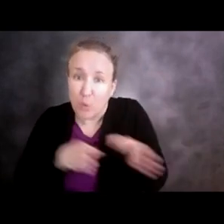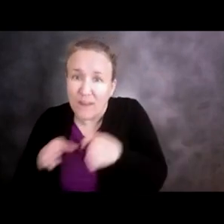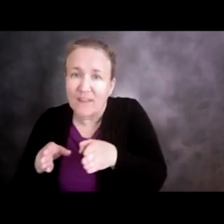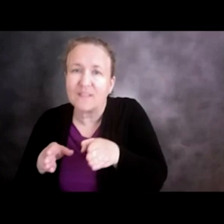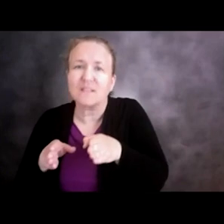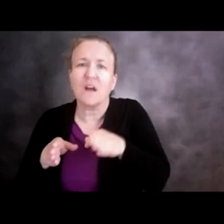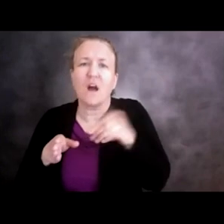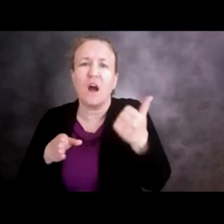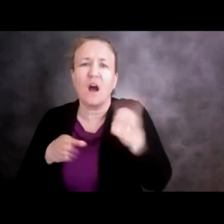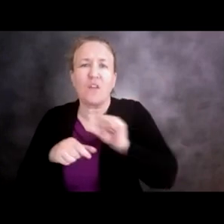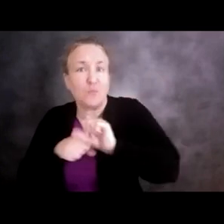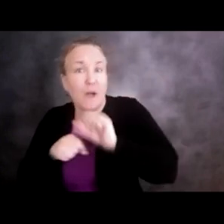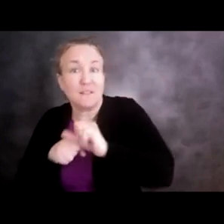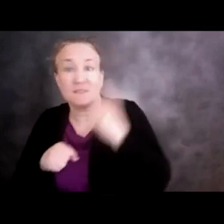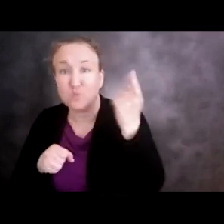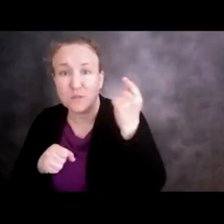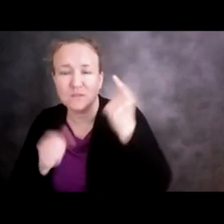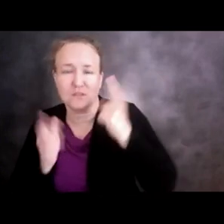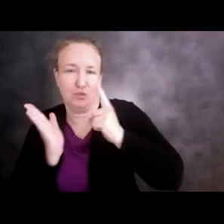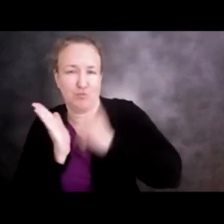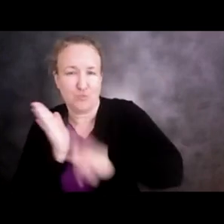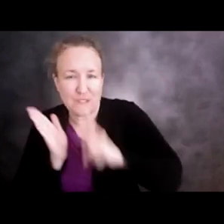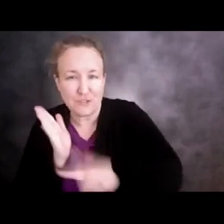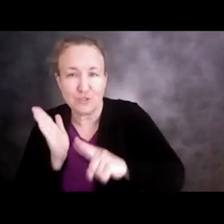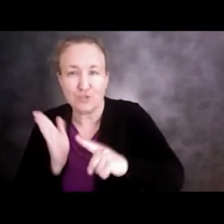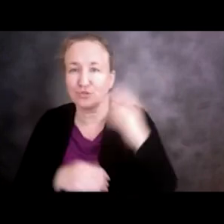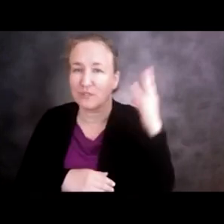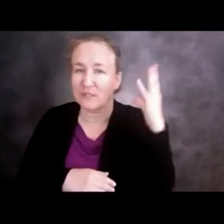practices is research, experience,